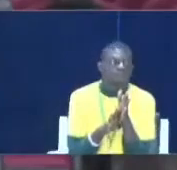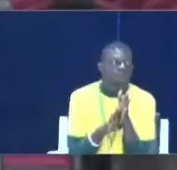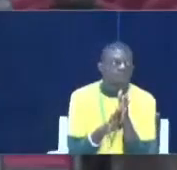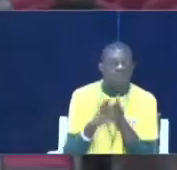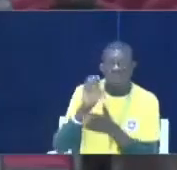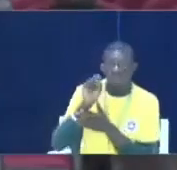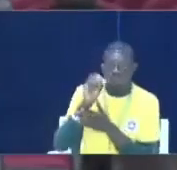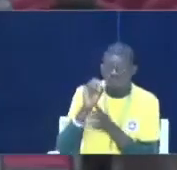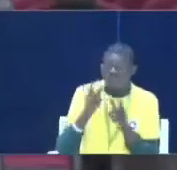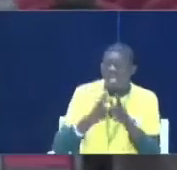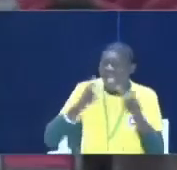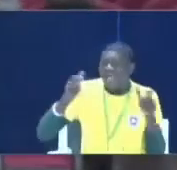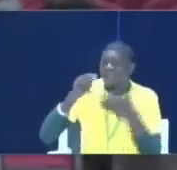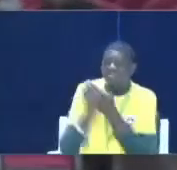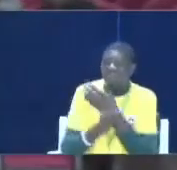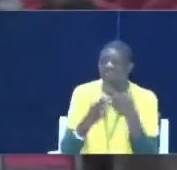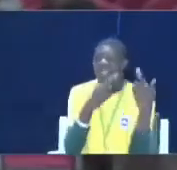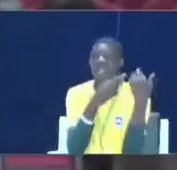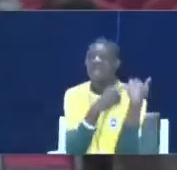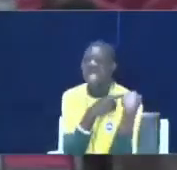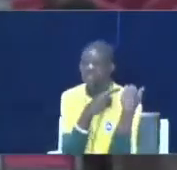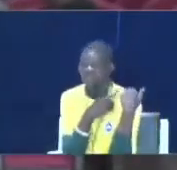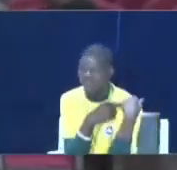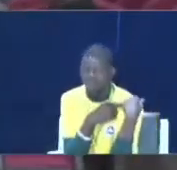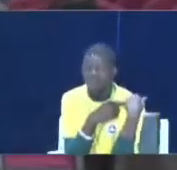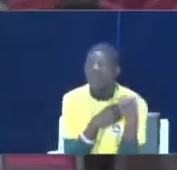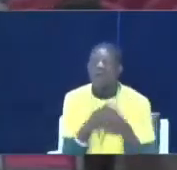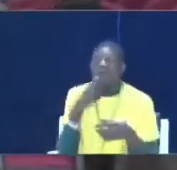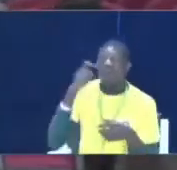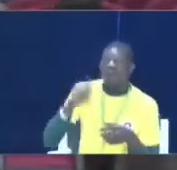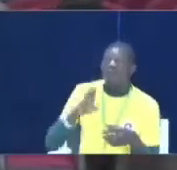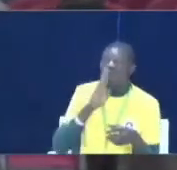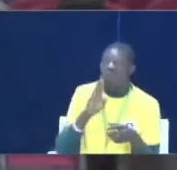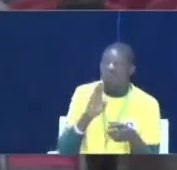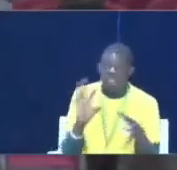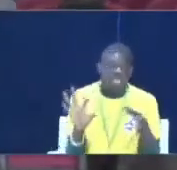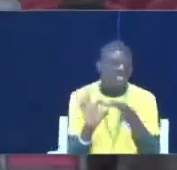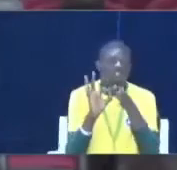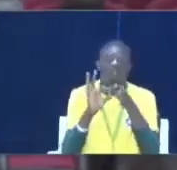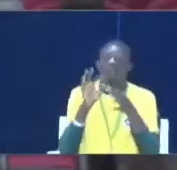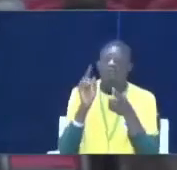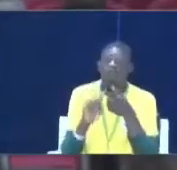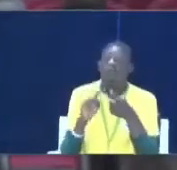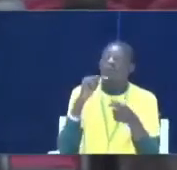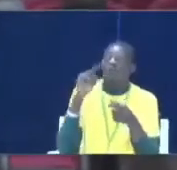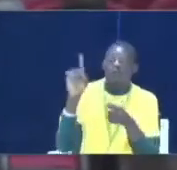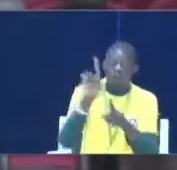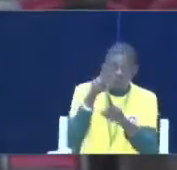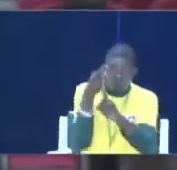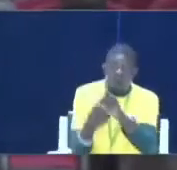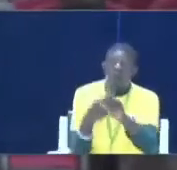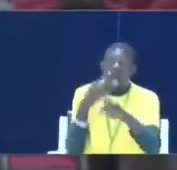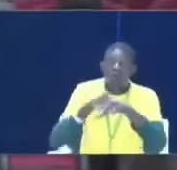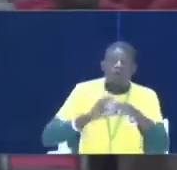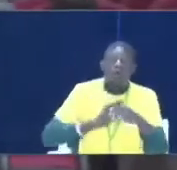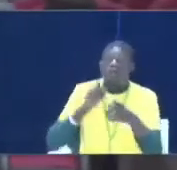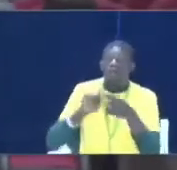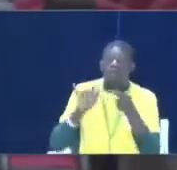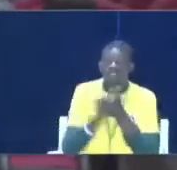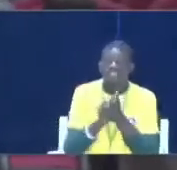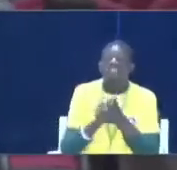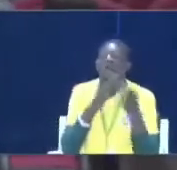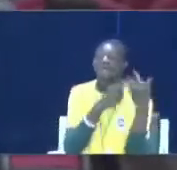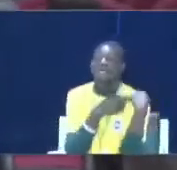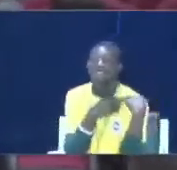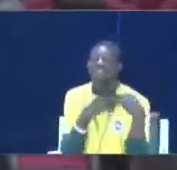So enlargement mandate must be tied to the one who called us into that mandate. You must be connected with the